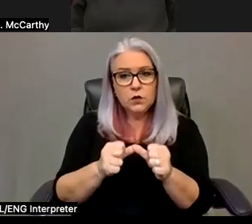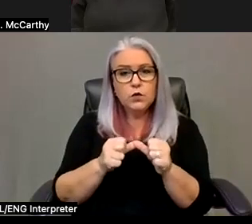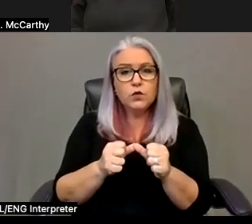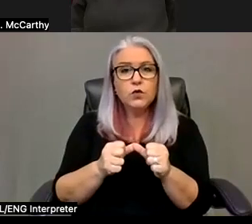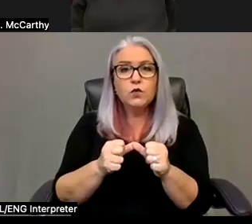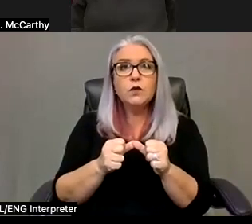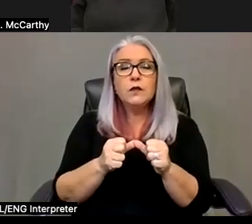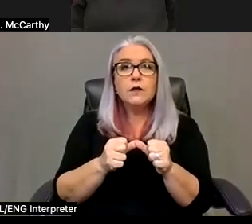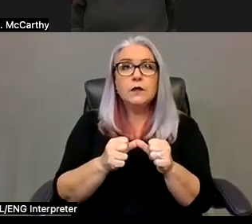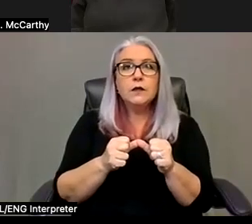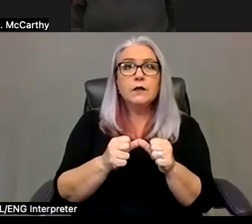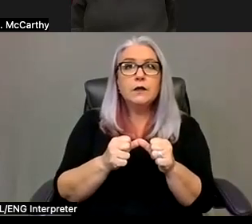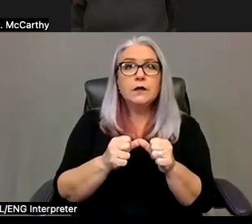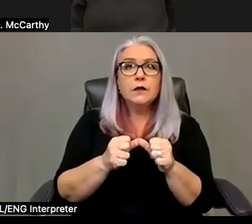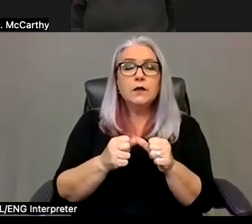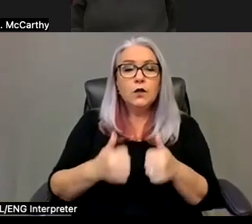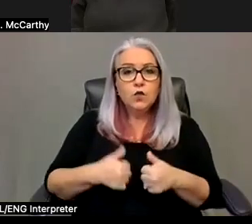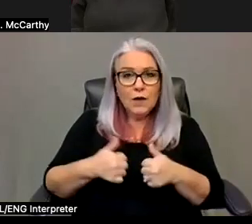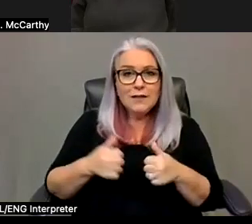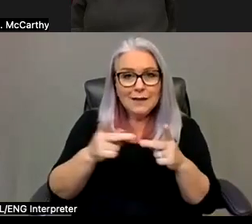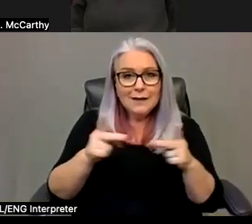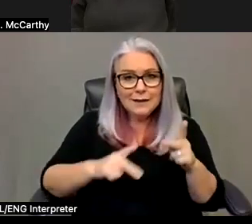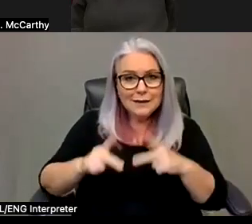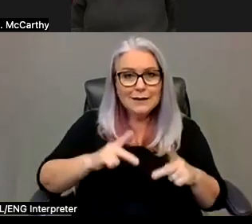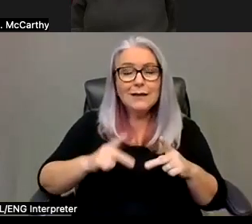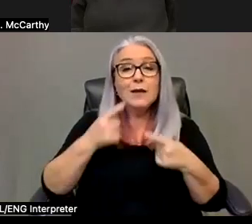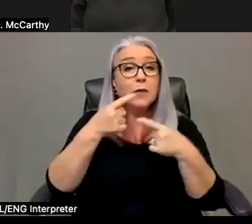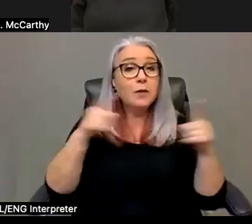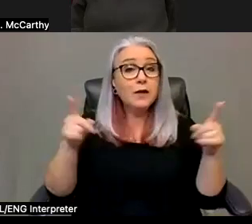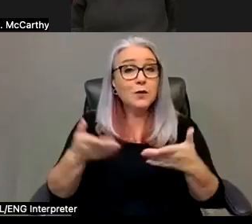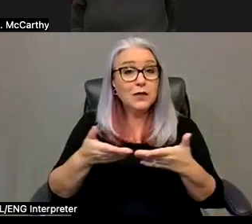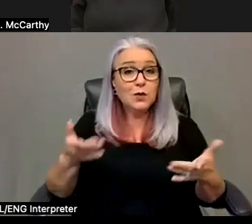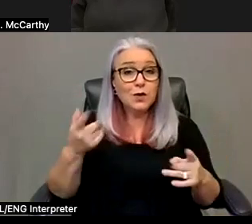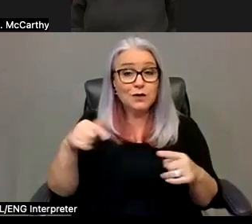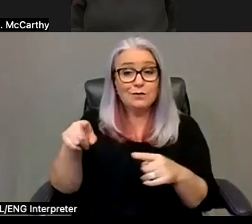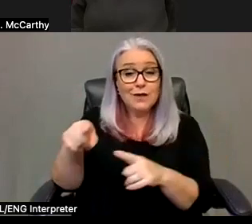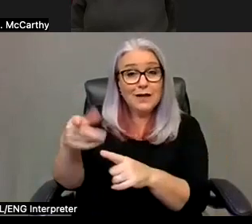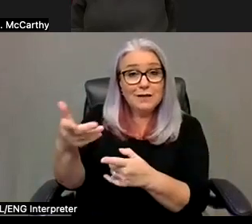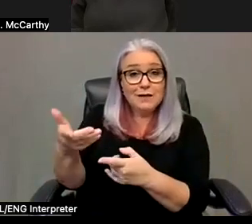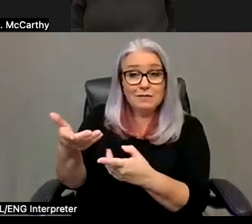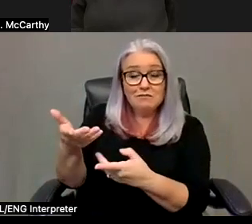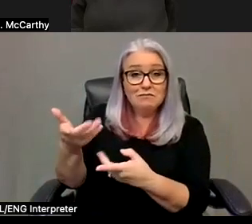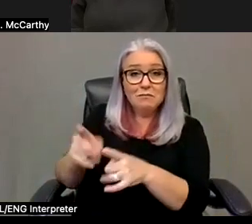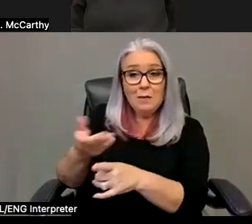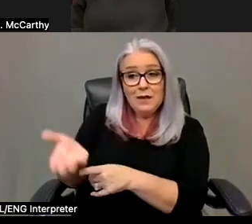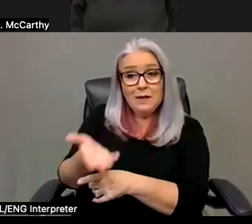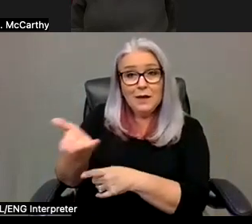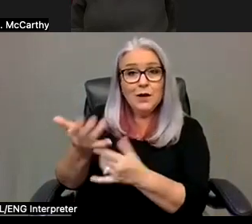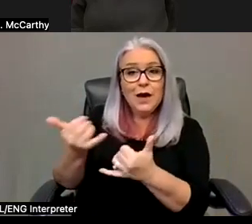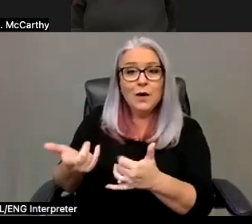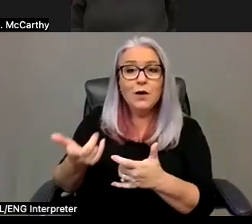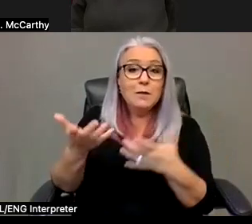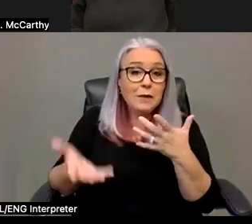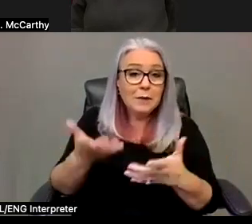resident and public resource that it is now. And in any way possible, it should be